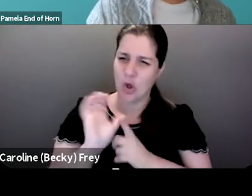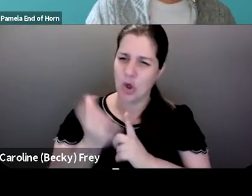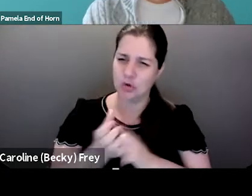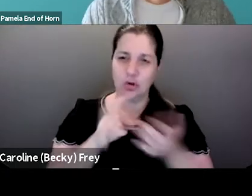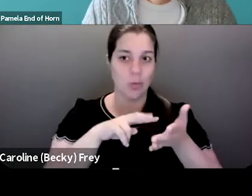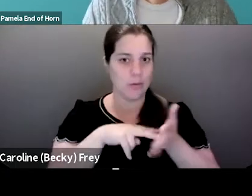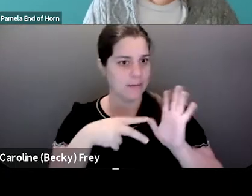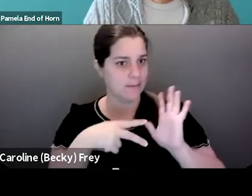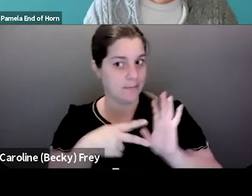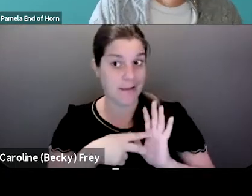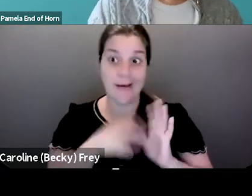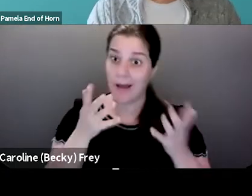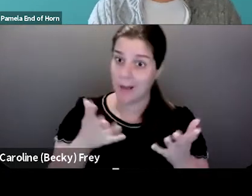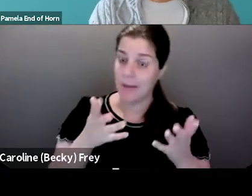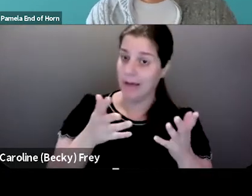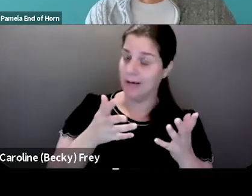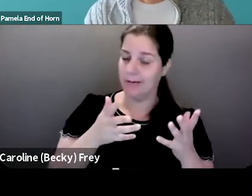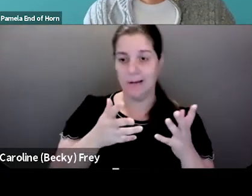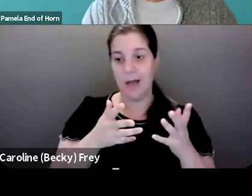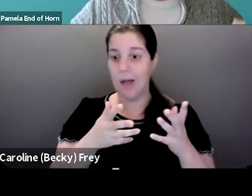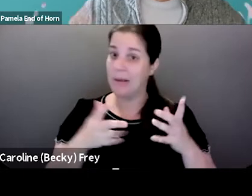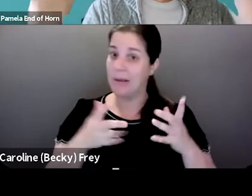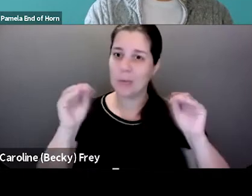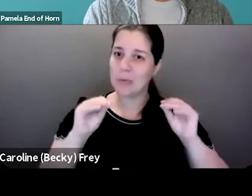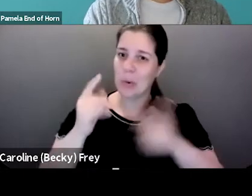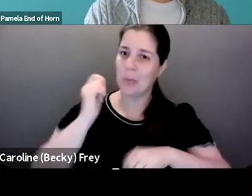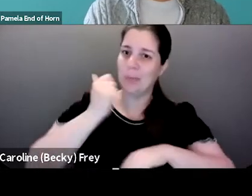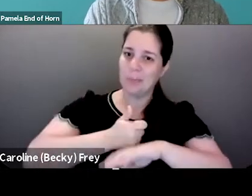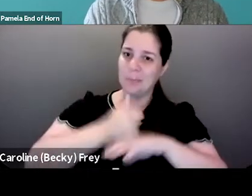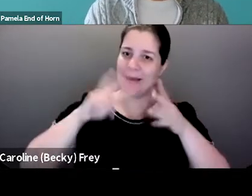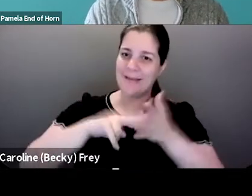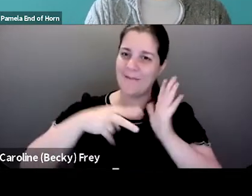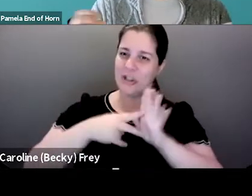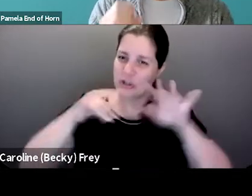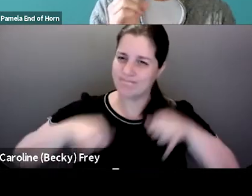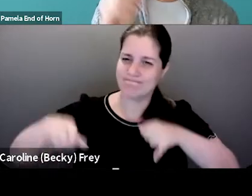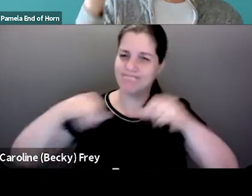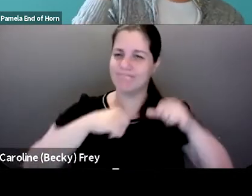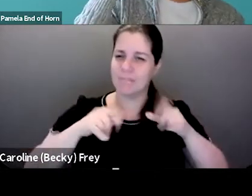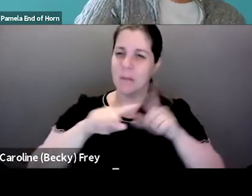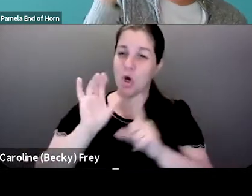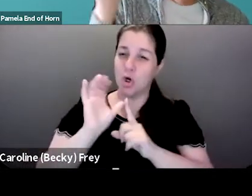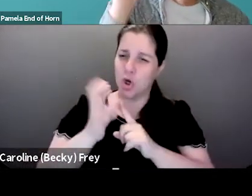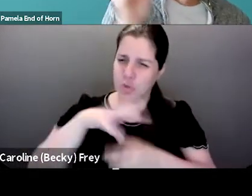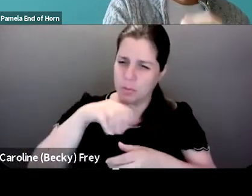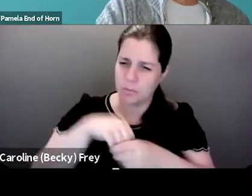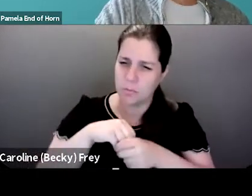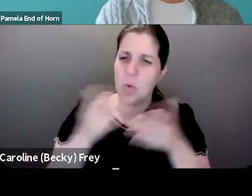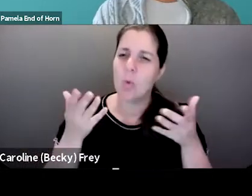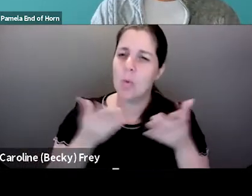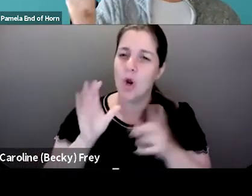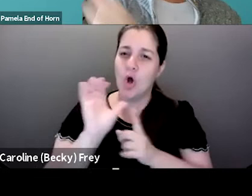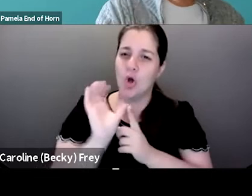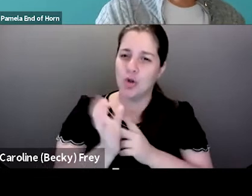Well, anthropologically, there's really no set definition. But what we do know about culture is that it's defined through